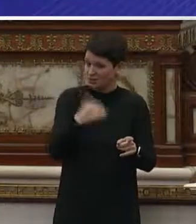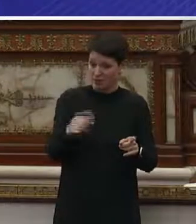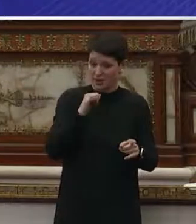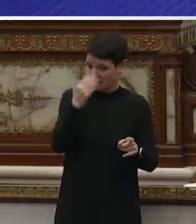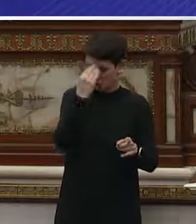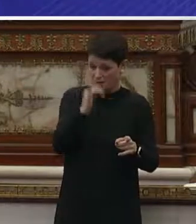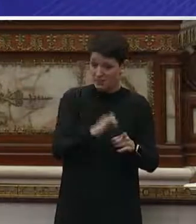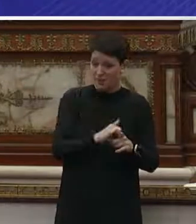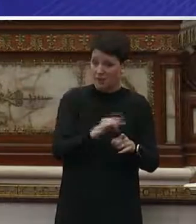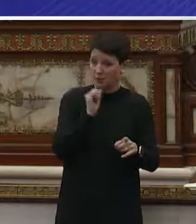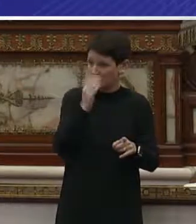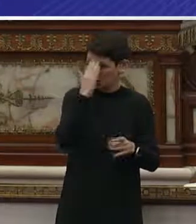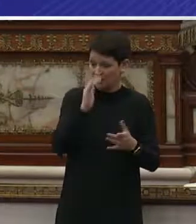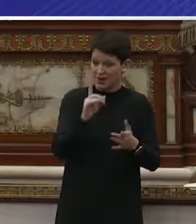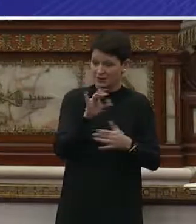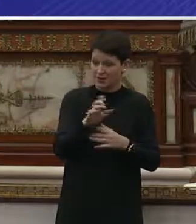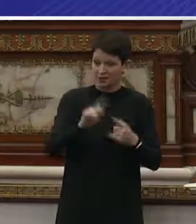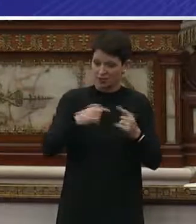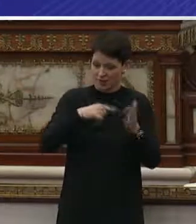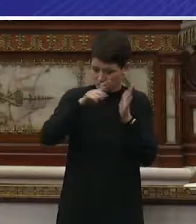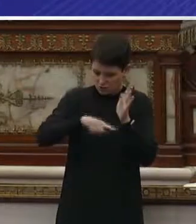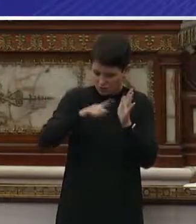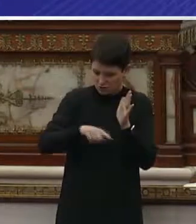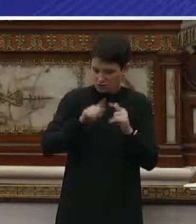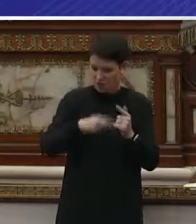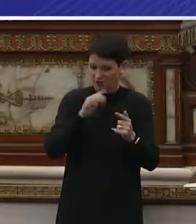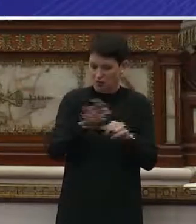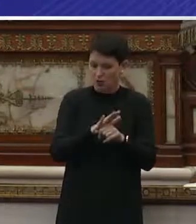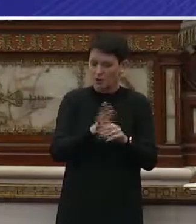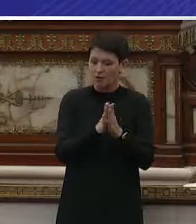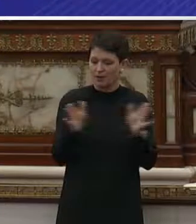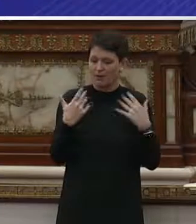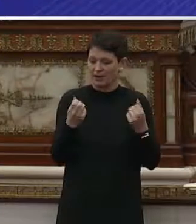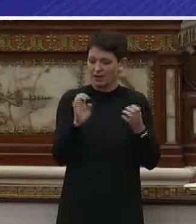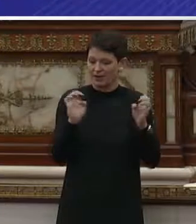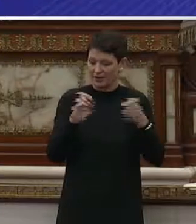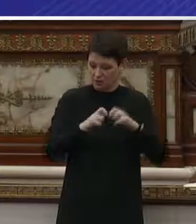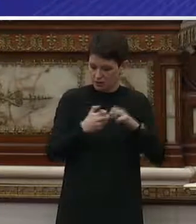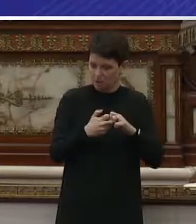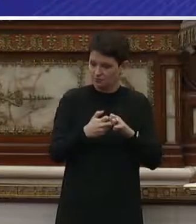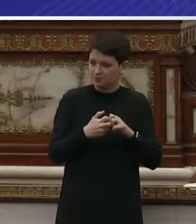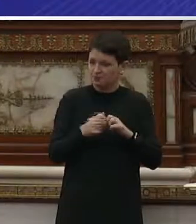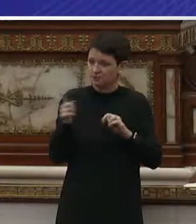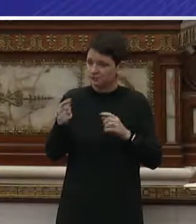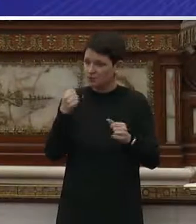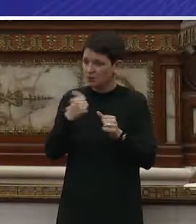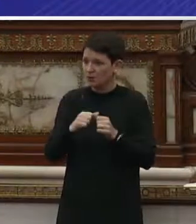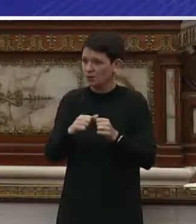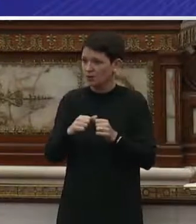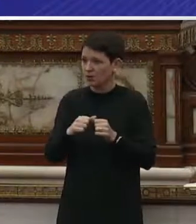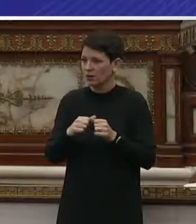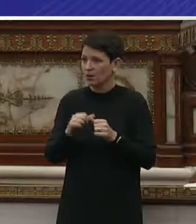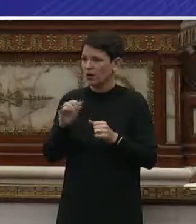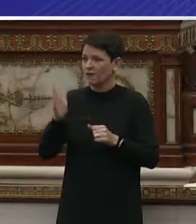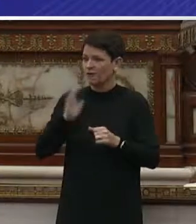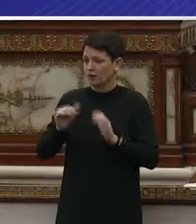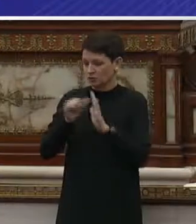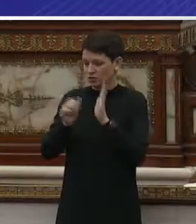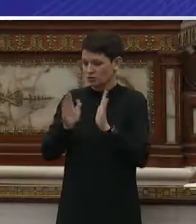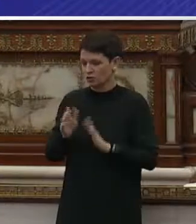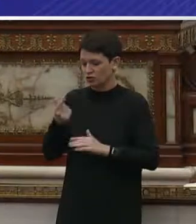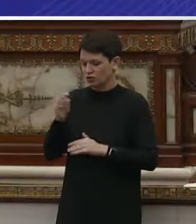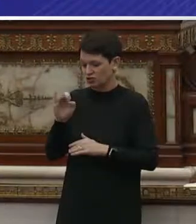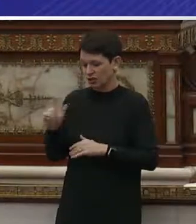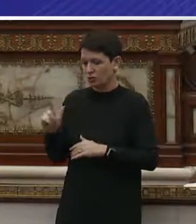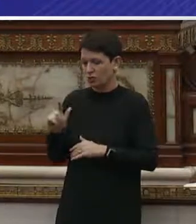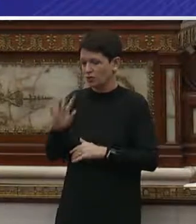I wouldn't have known it, Doc, until I was doing research just about this whole public health issue. You all may remember Coop, who was our former Surgeon General.